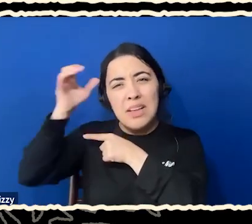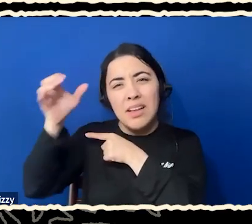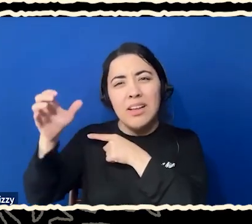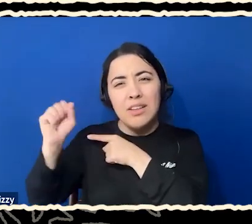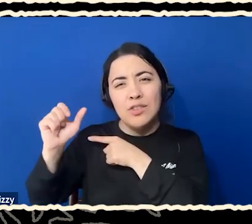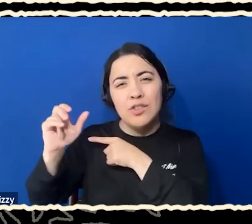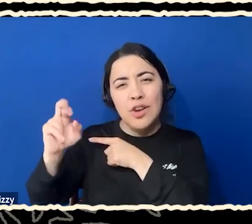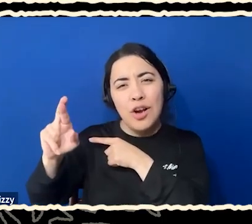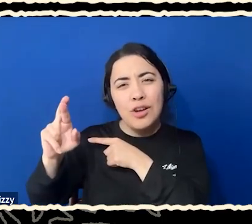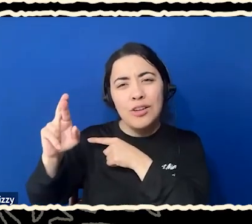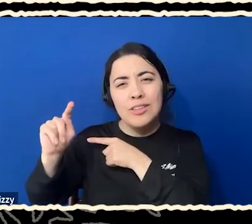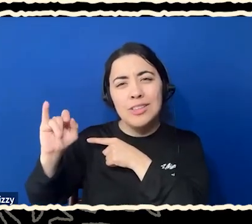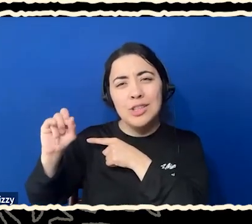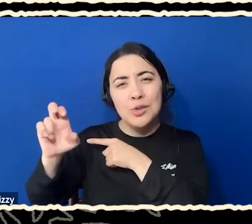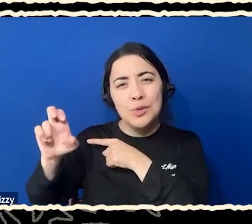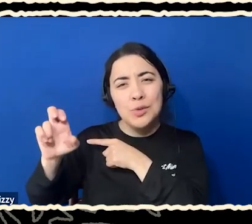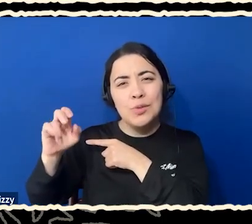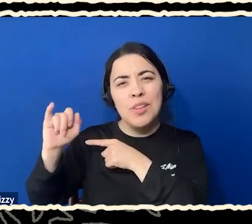tissue is where the lessons